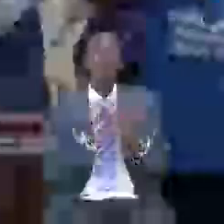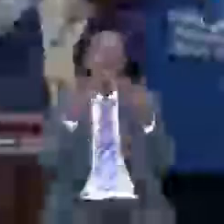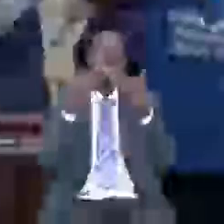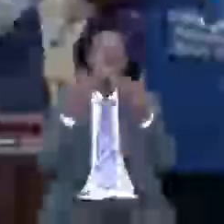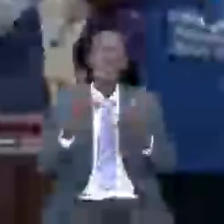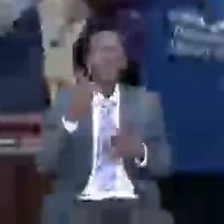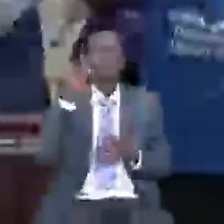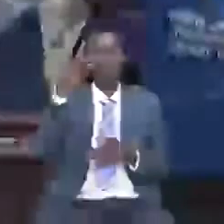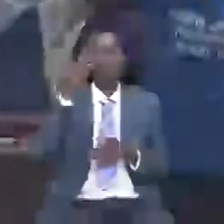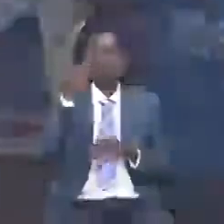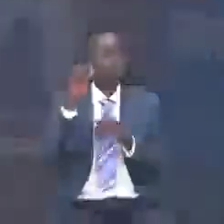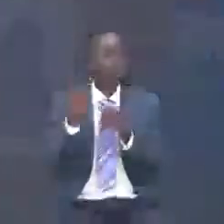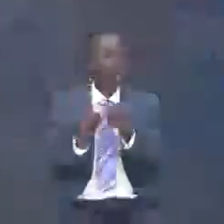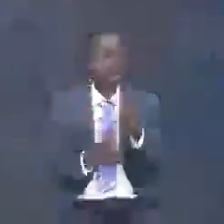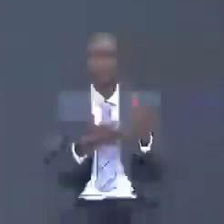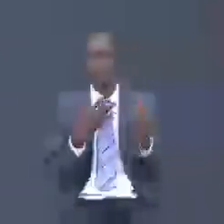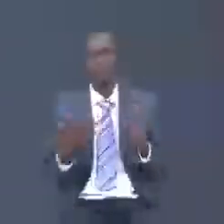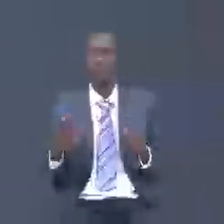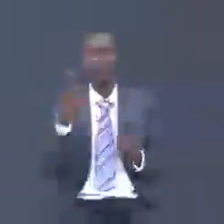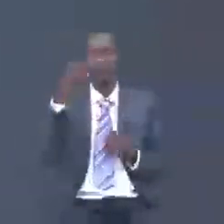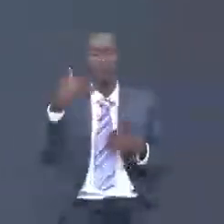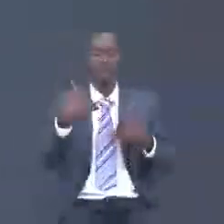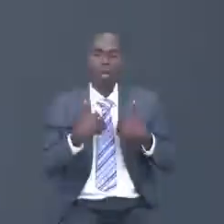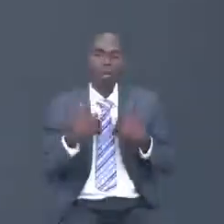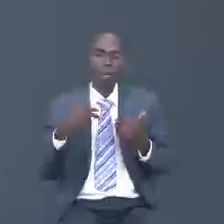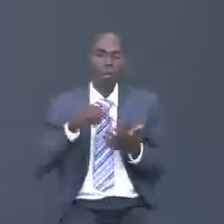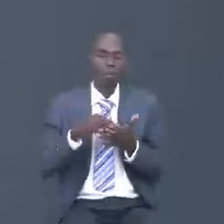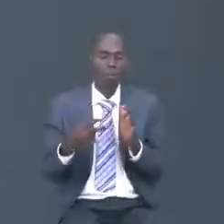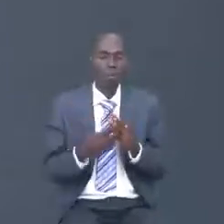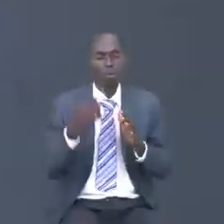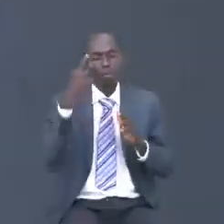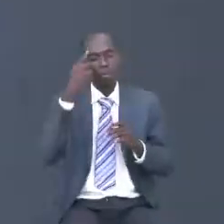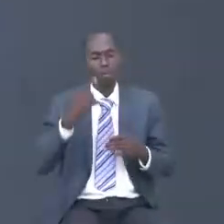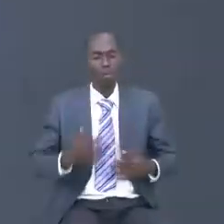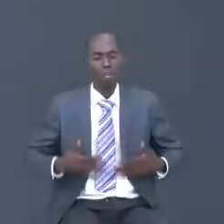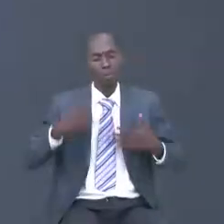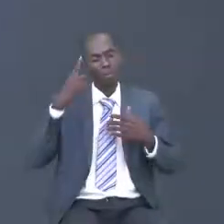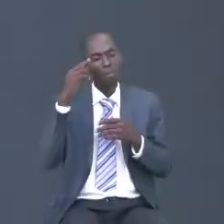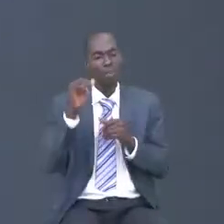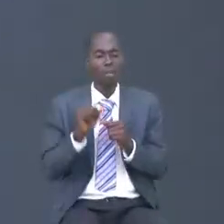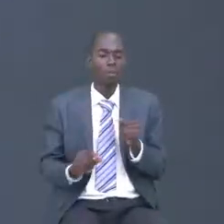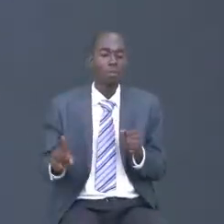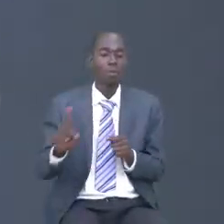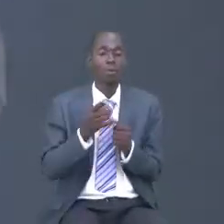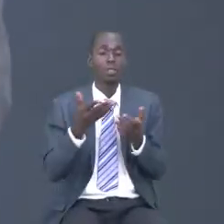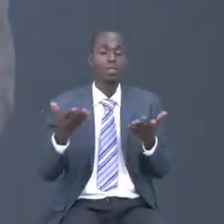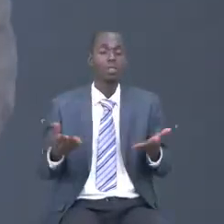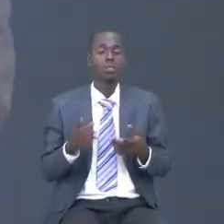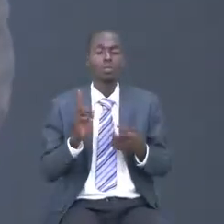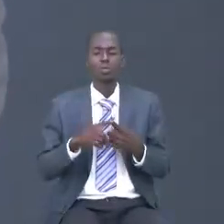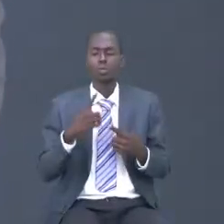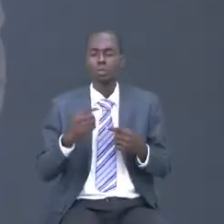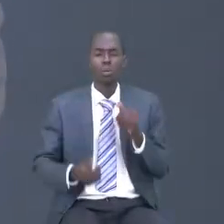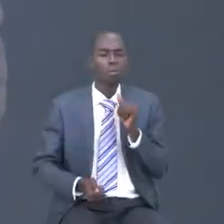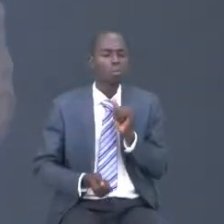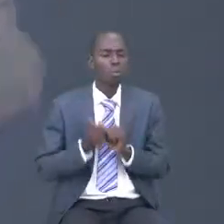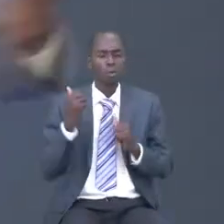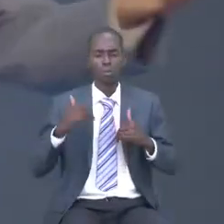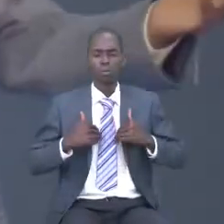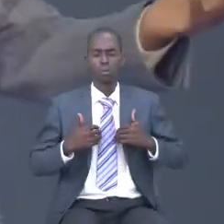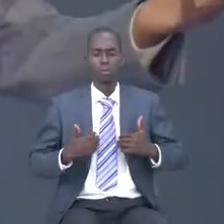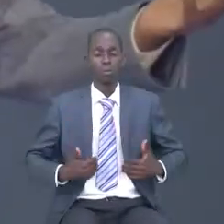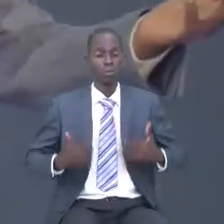for everything, your purpose for life for everyone here. To the youngest, to the